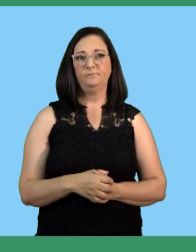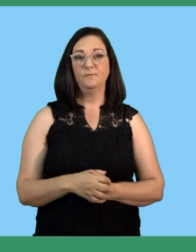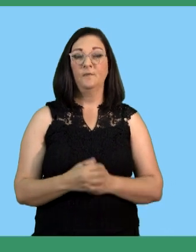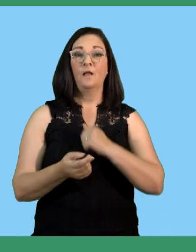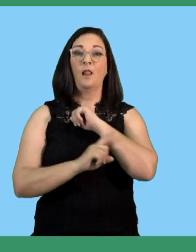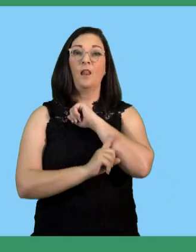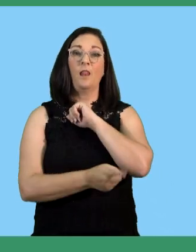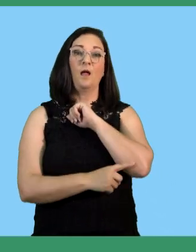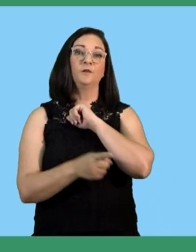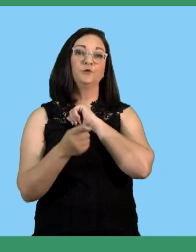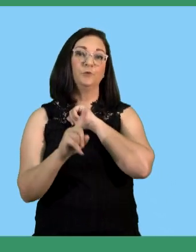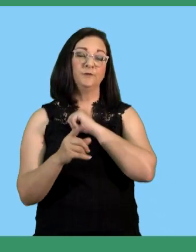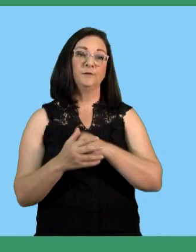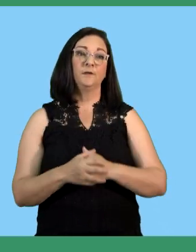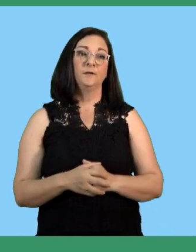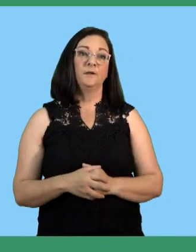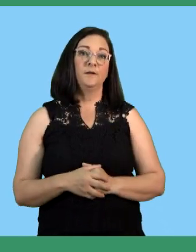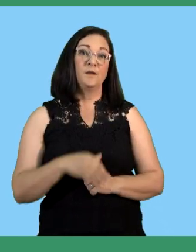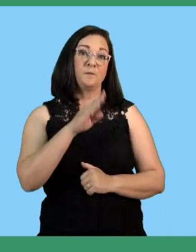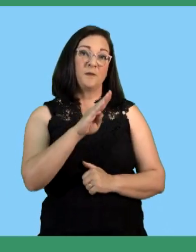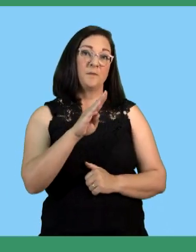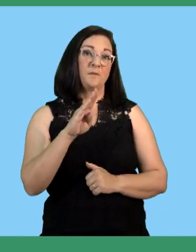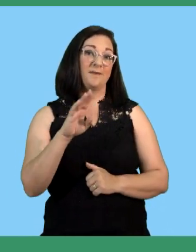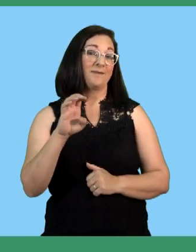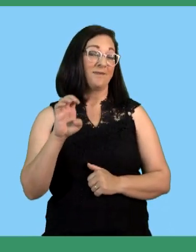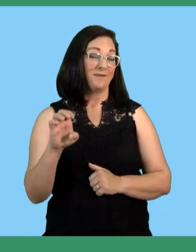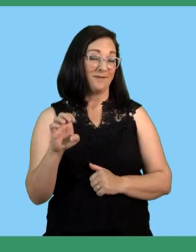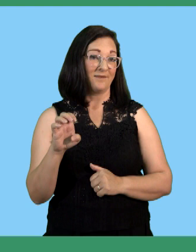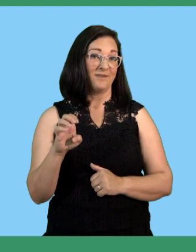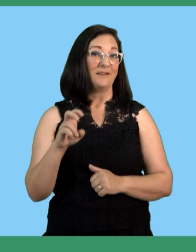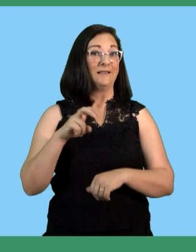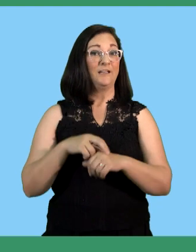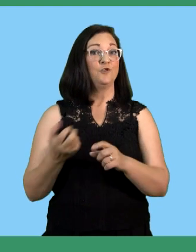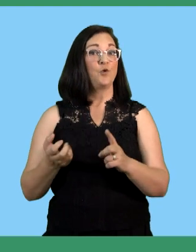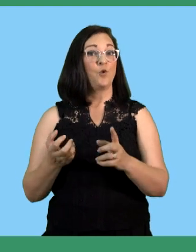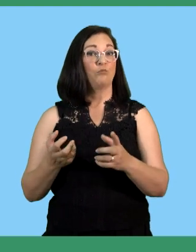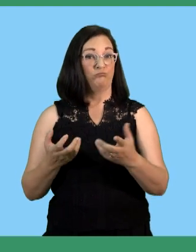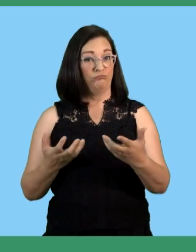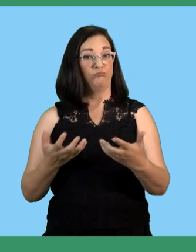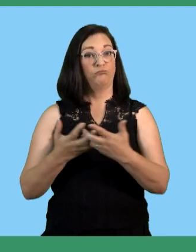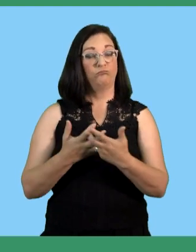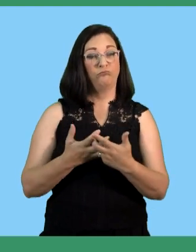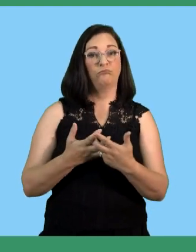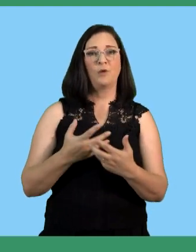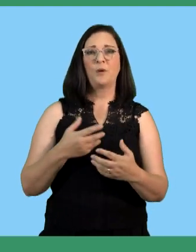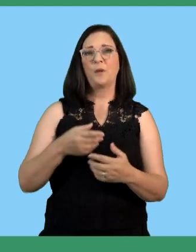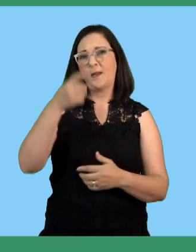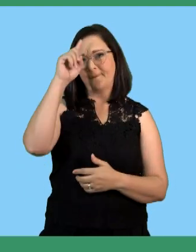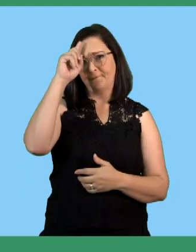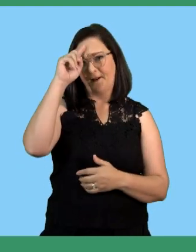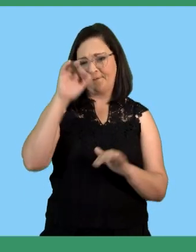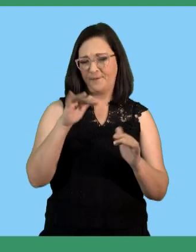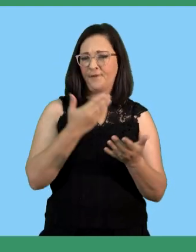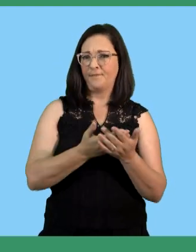business. Right, lastly, another way to comply with the BBBEE As a business, we can send